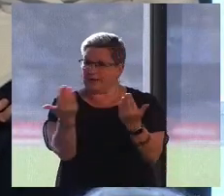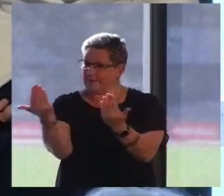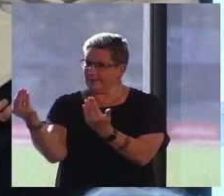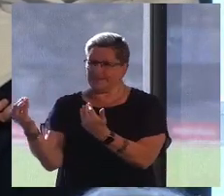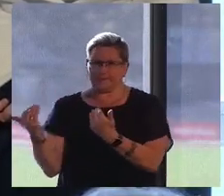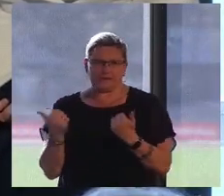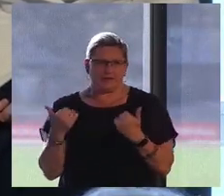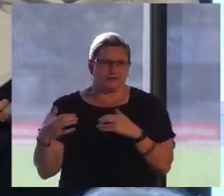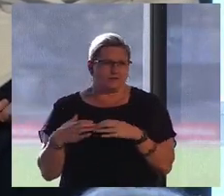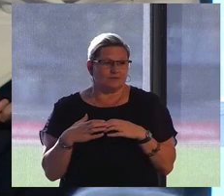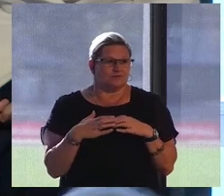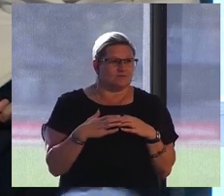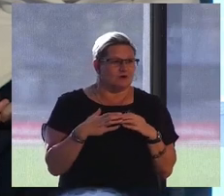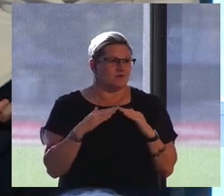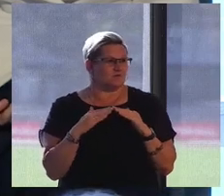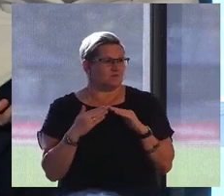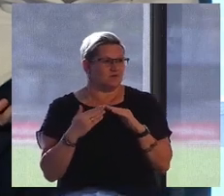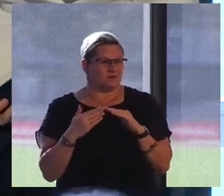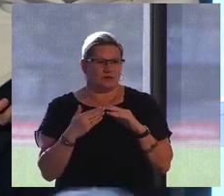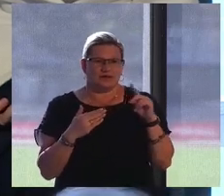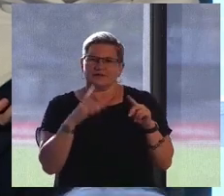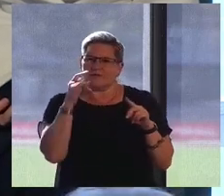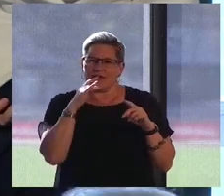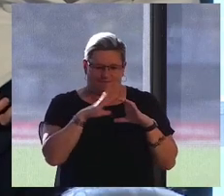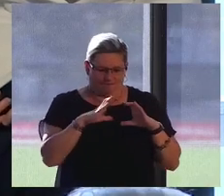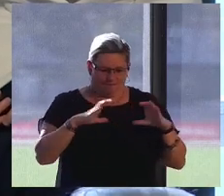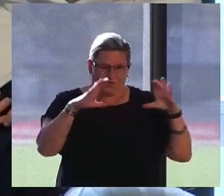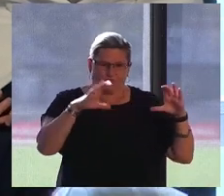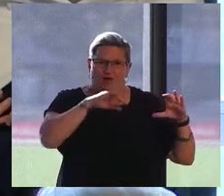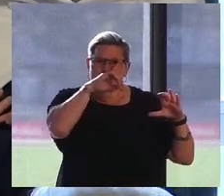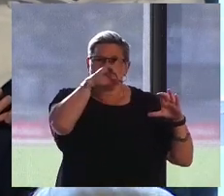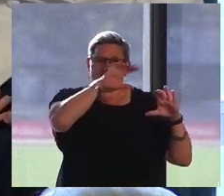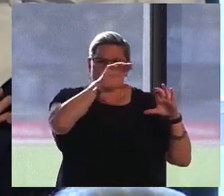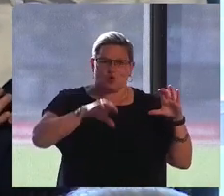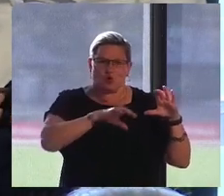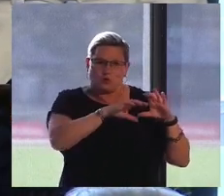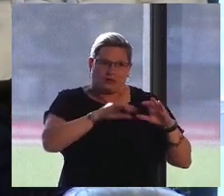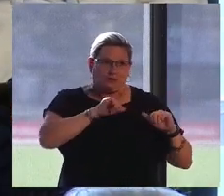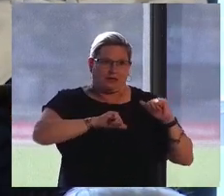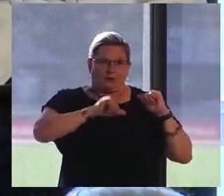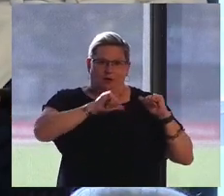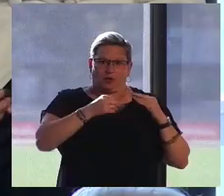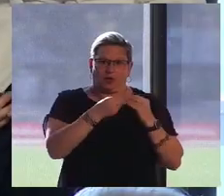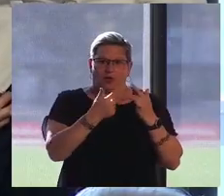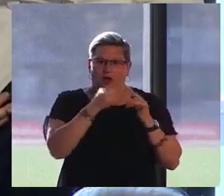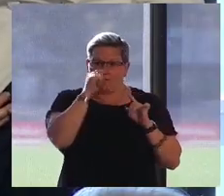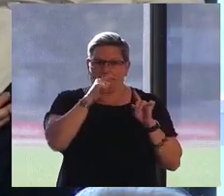to, you know, get into that panic zone of those conversations you're not so comfortable with.